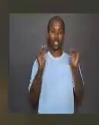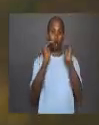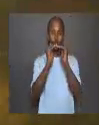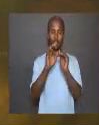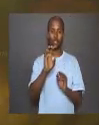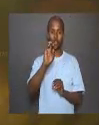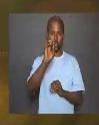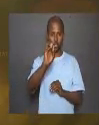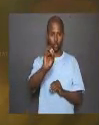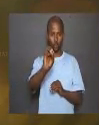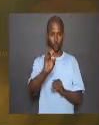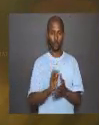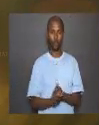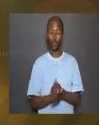0.